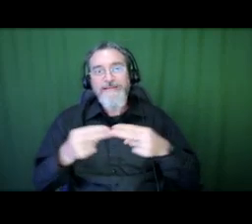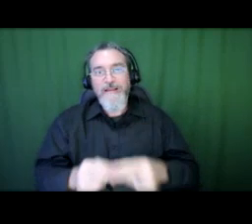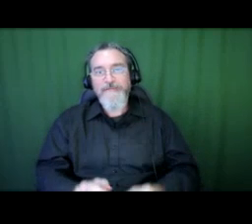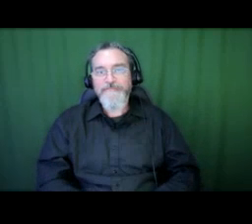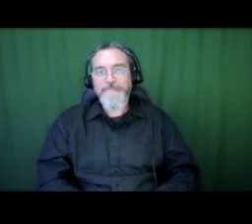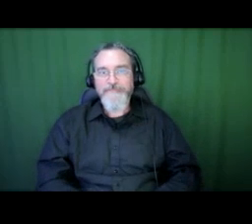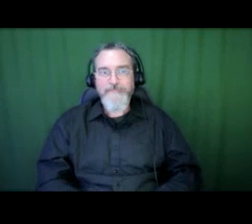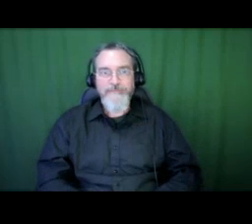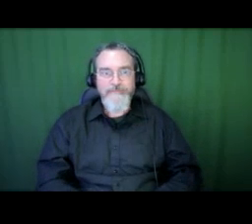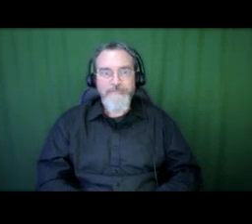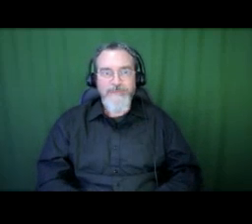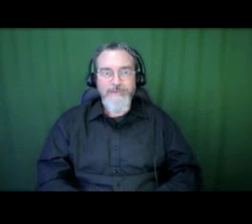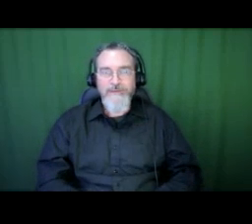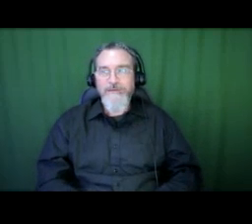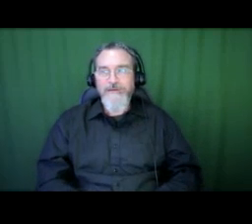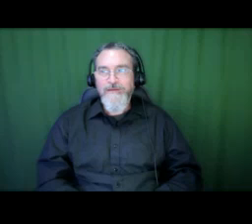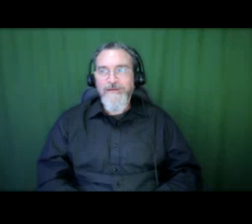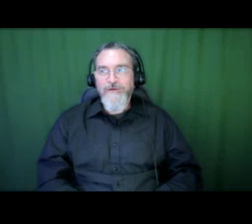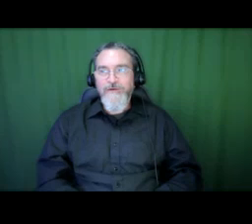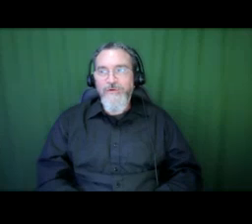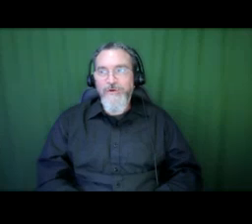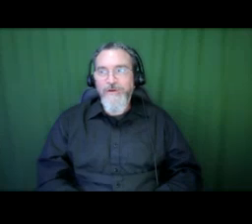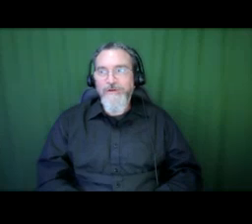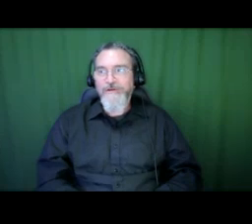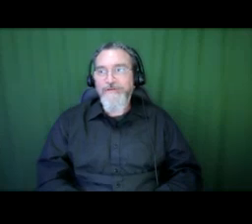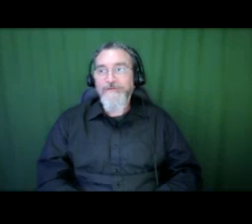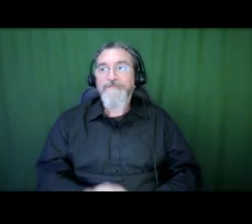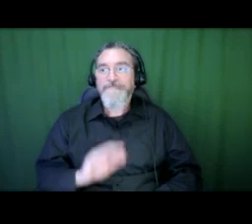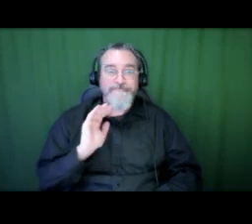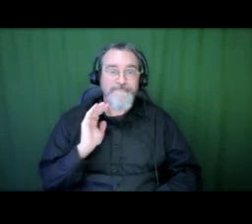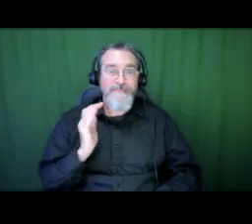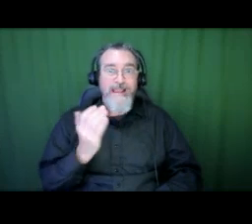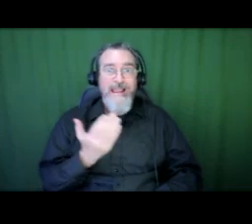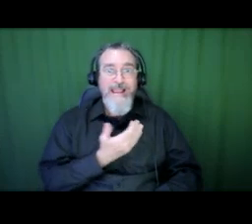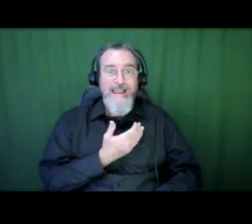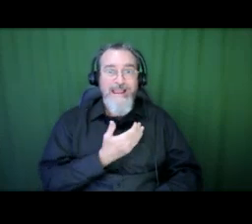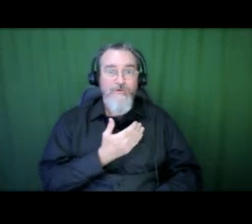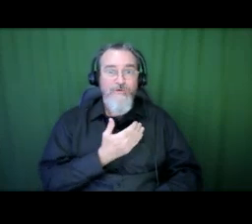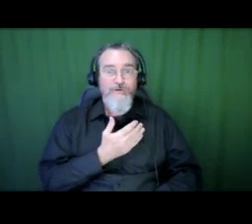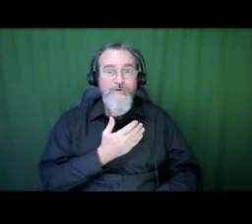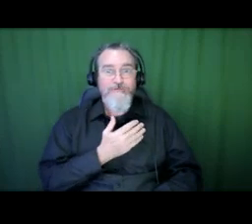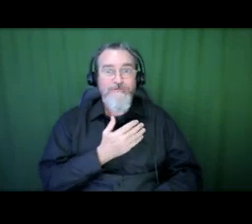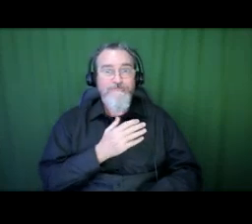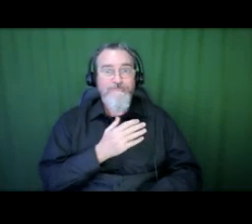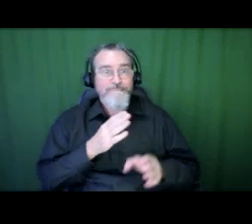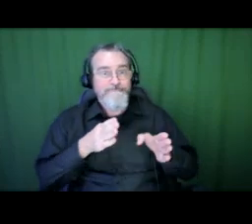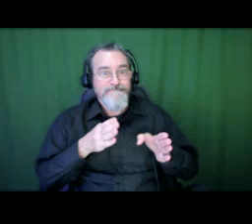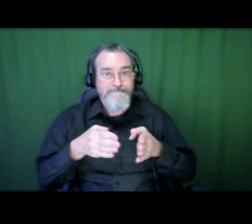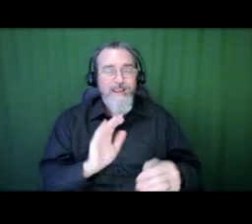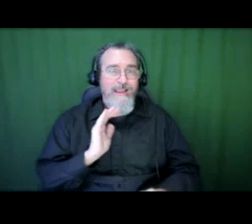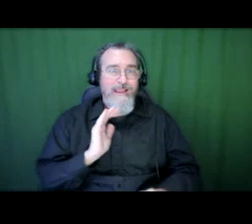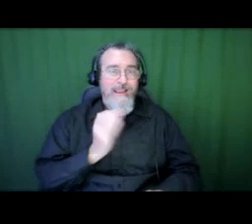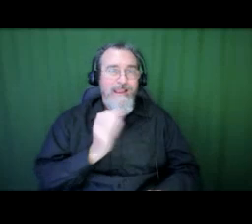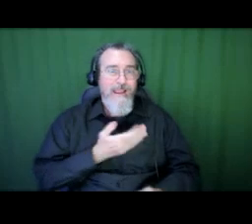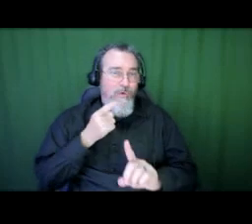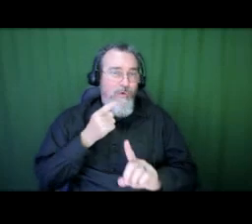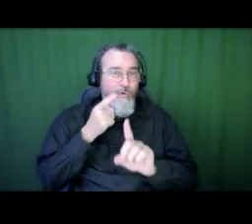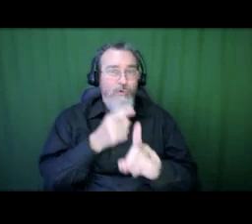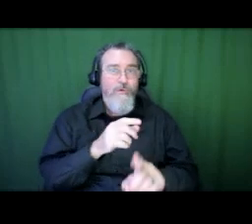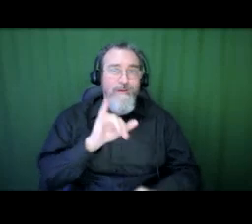So looking at our curriculum roadmap, again, just our focus is creating an innovative ISN training curriculum that is centered